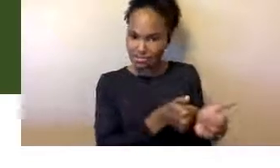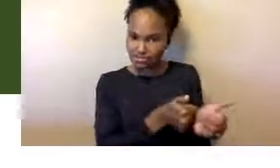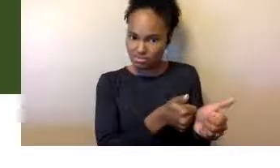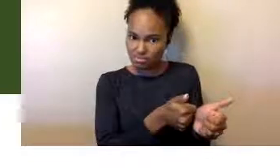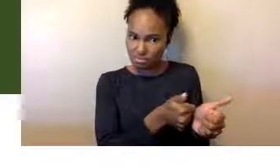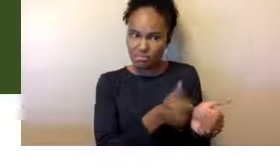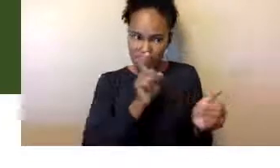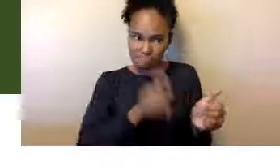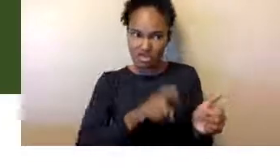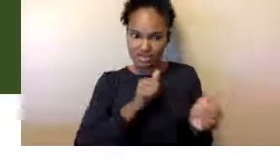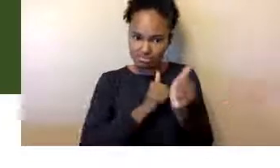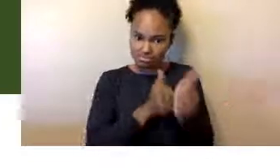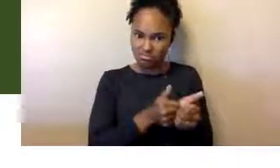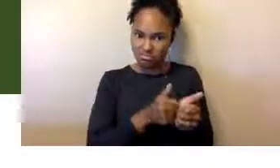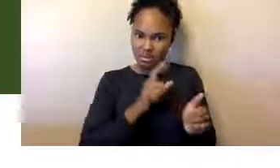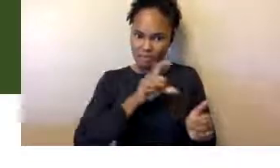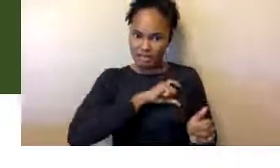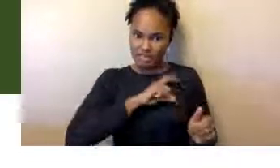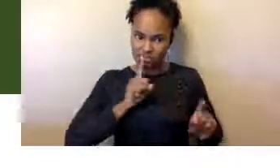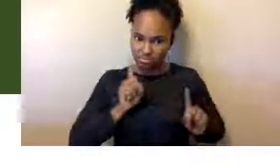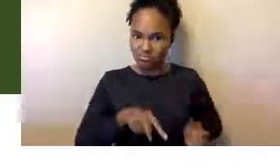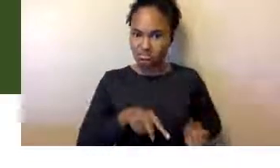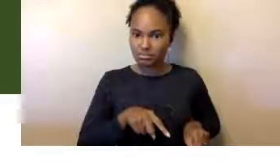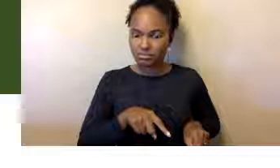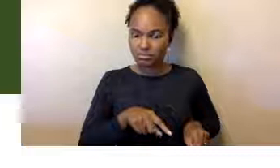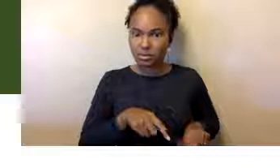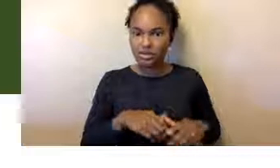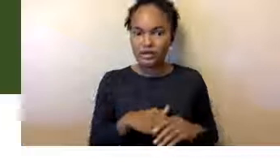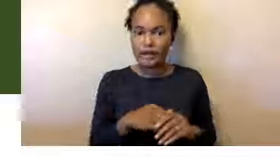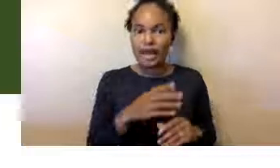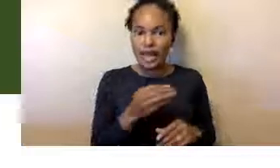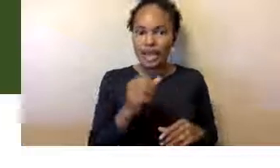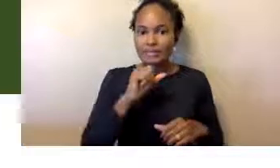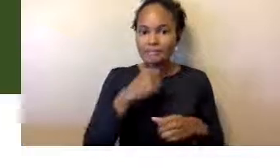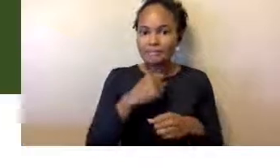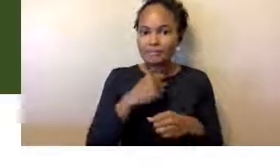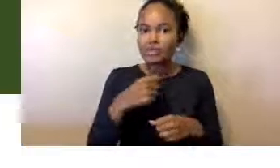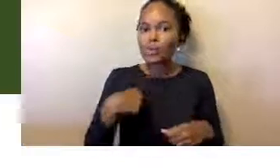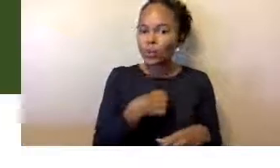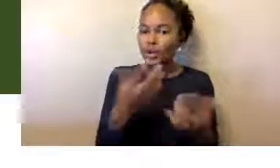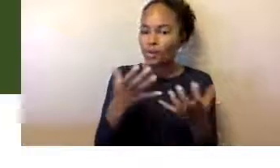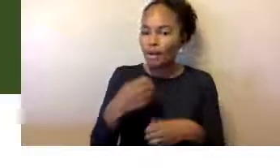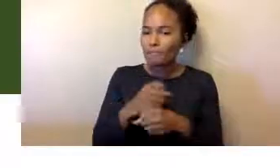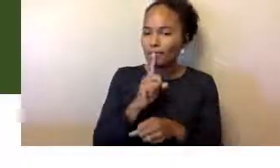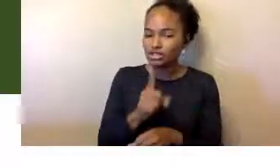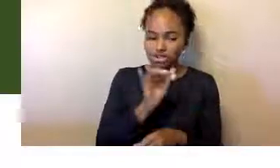orders, rather than ensuring that the individual receives the crisis services they need.